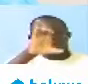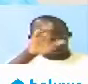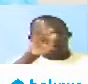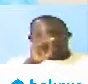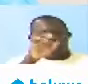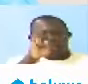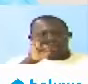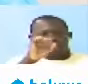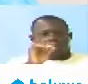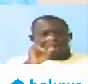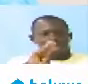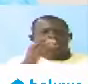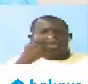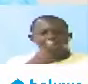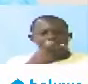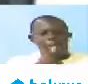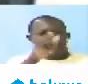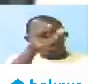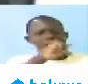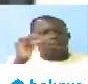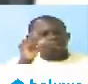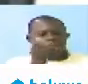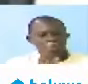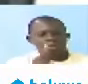Gambian Tonu. Jerakoli. Jerakoli.